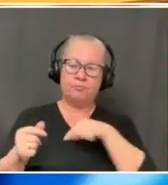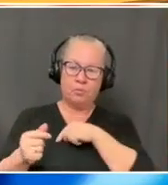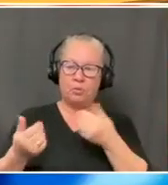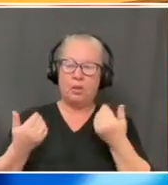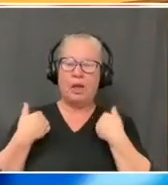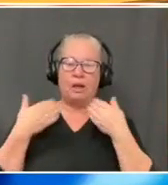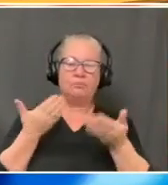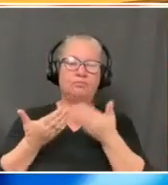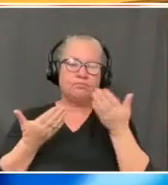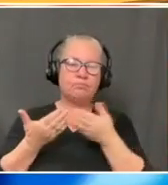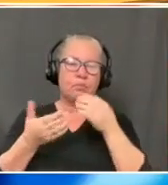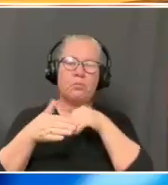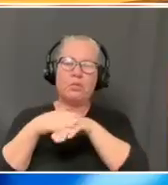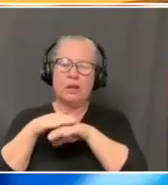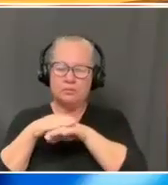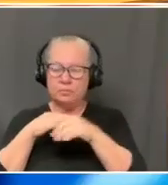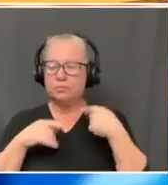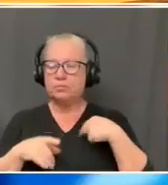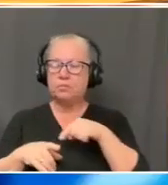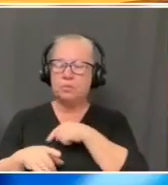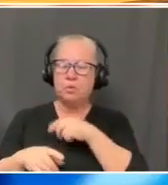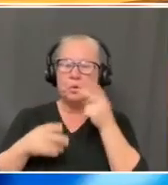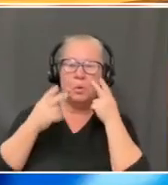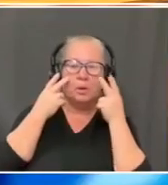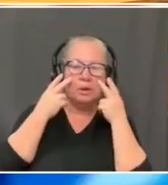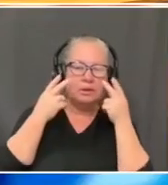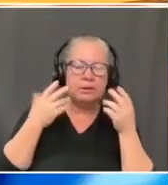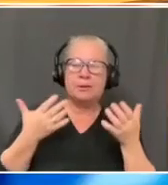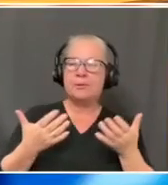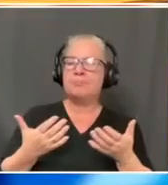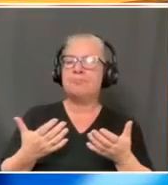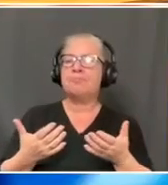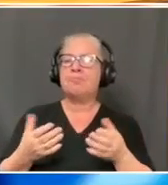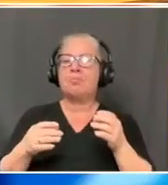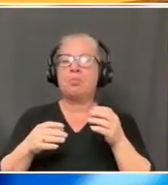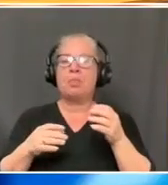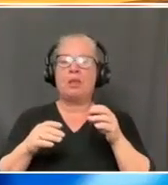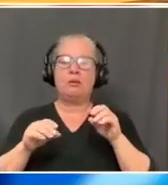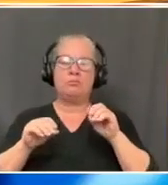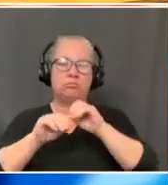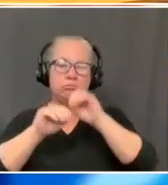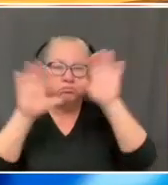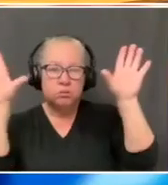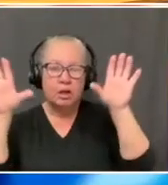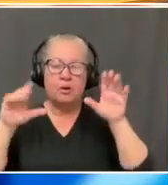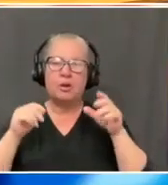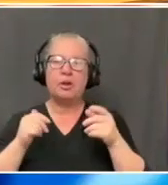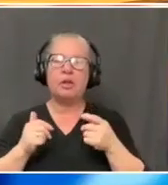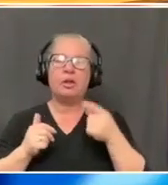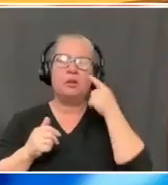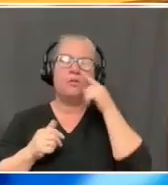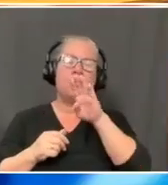information from the public who are beta users on the budget transparency tool right now. And we've